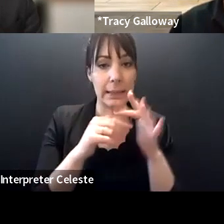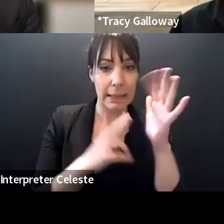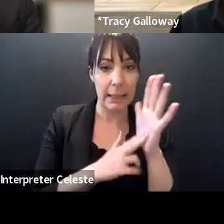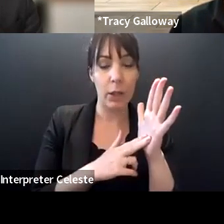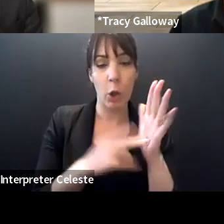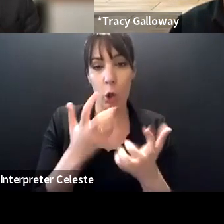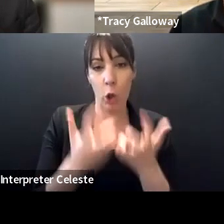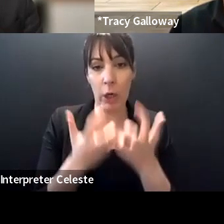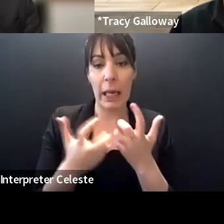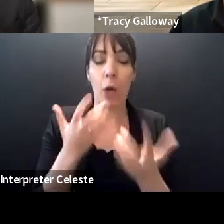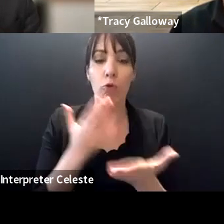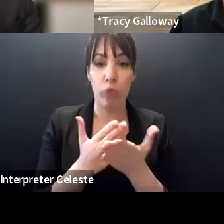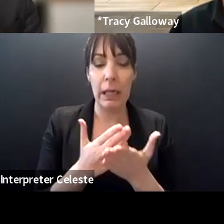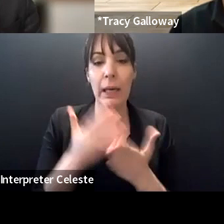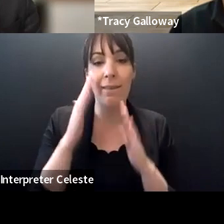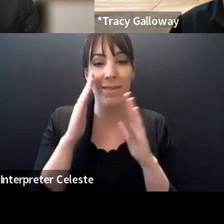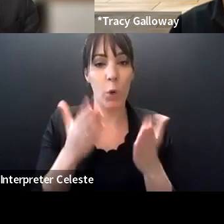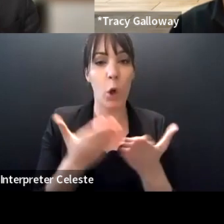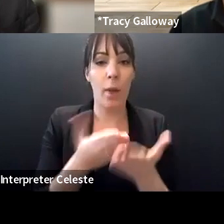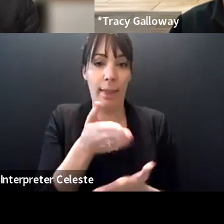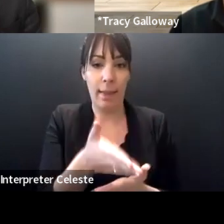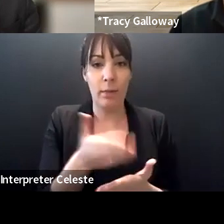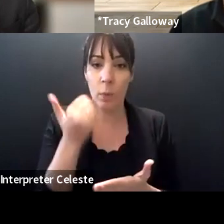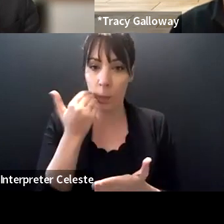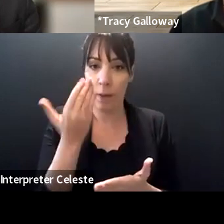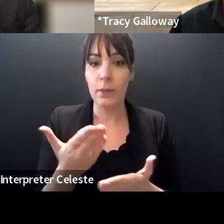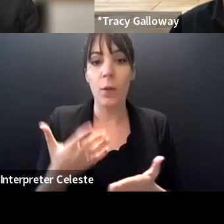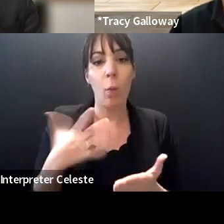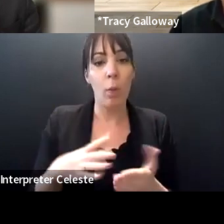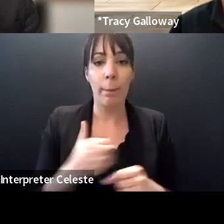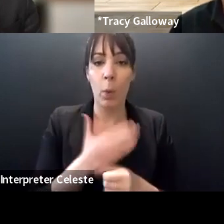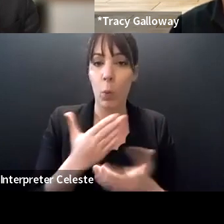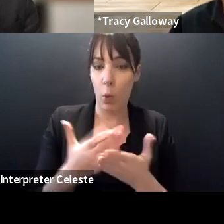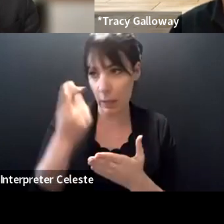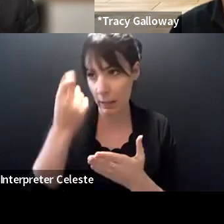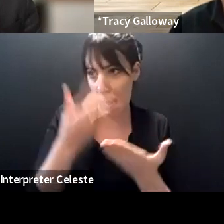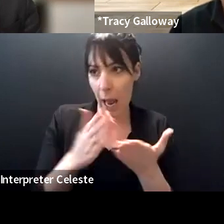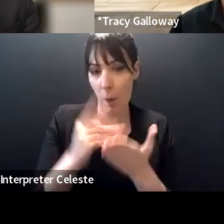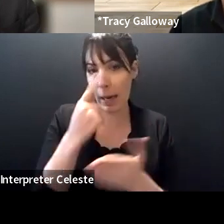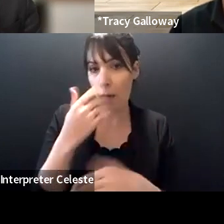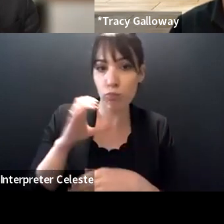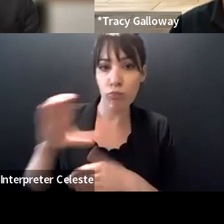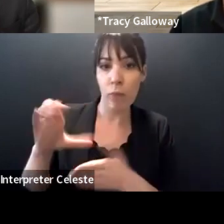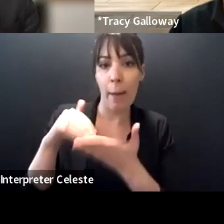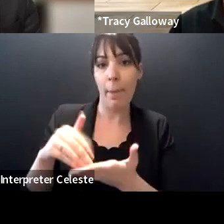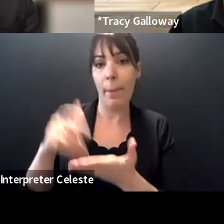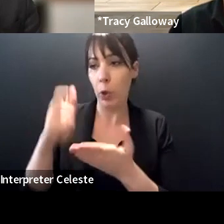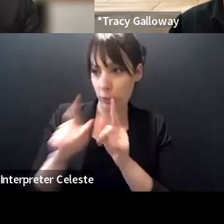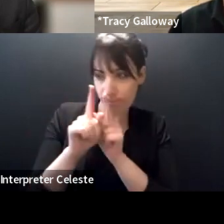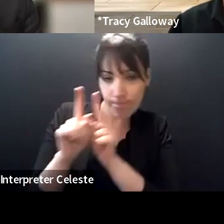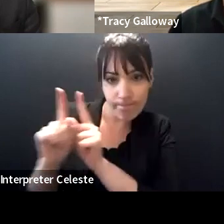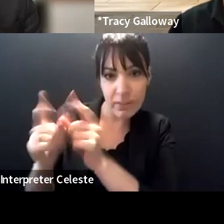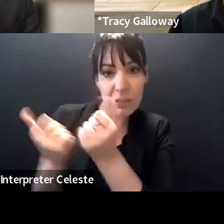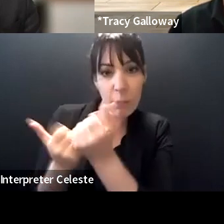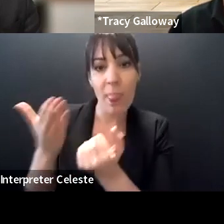we're all about in the teaching capabilities team, is really, really understanding, like, how do we enable people? How do we walk with them in this